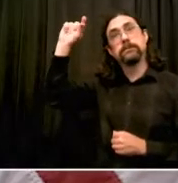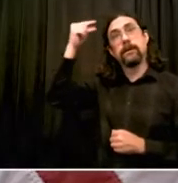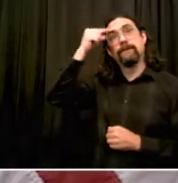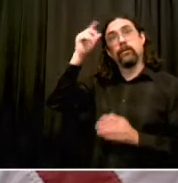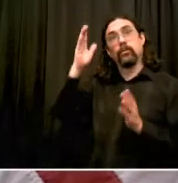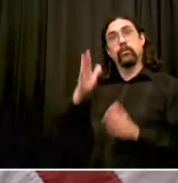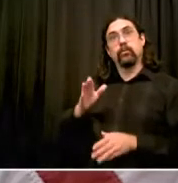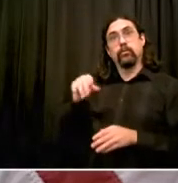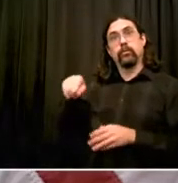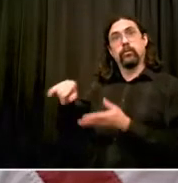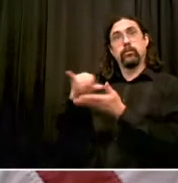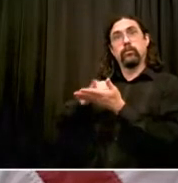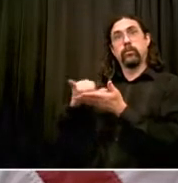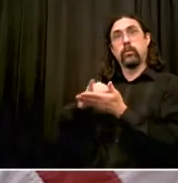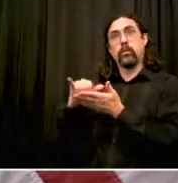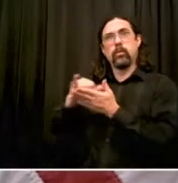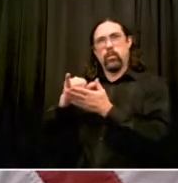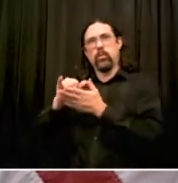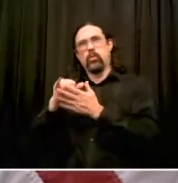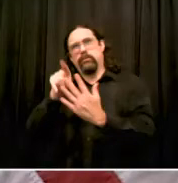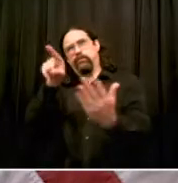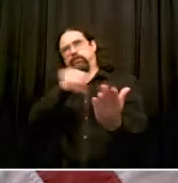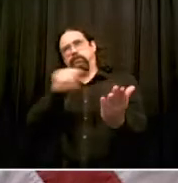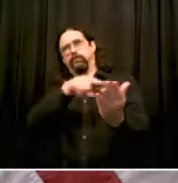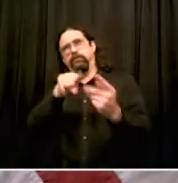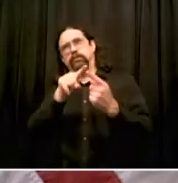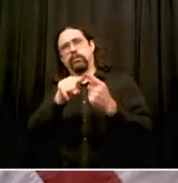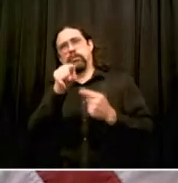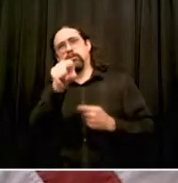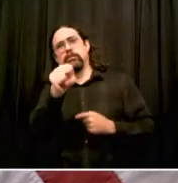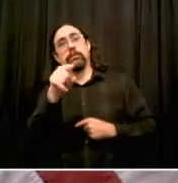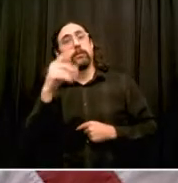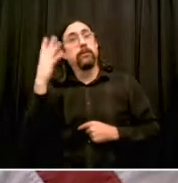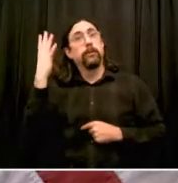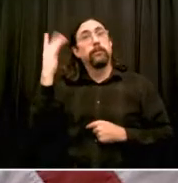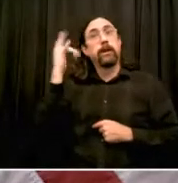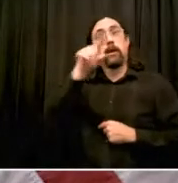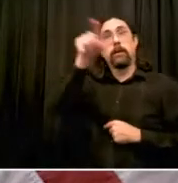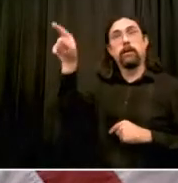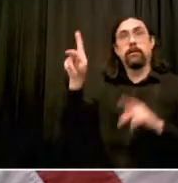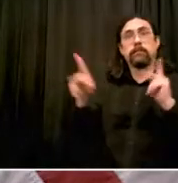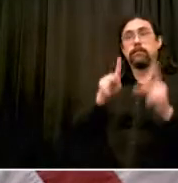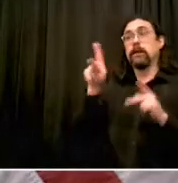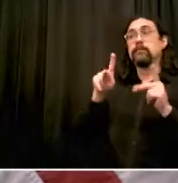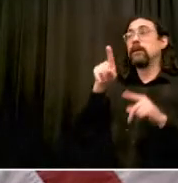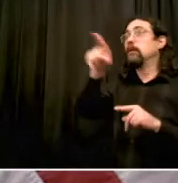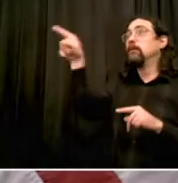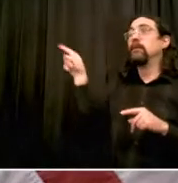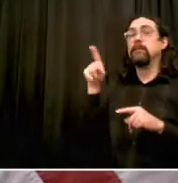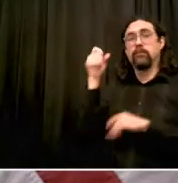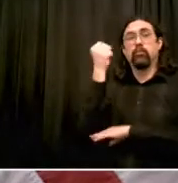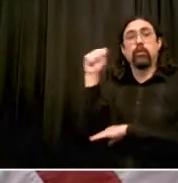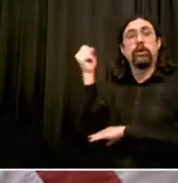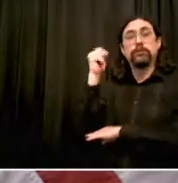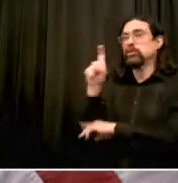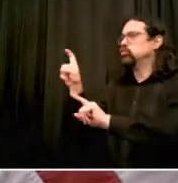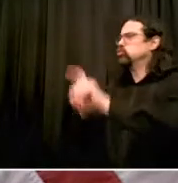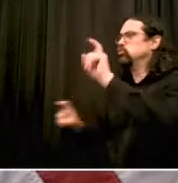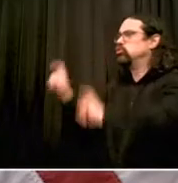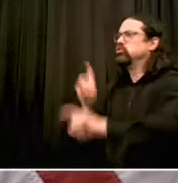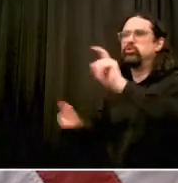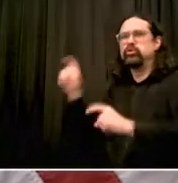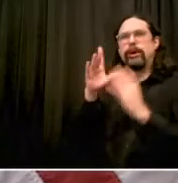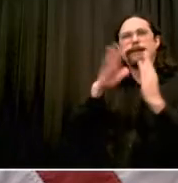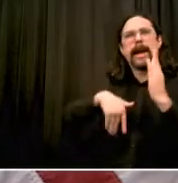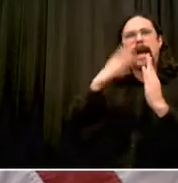to the 1970s. How do you feel about that criticism? We are never going back to the 1970s. I think there are some people who lived through